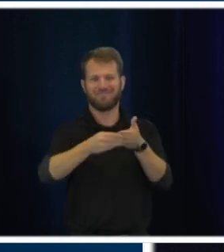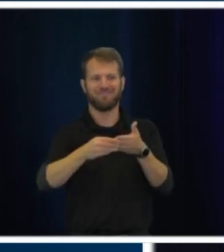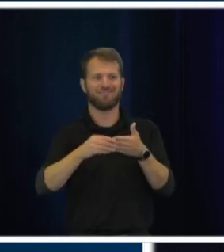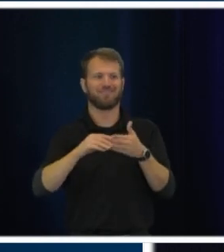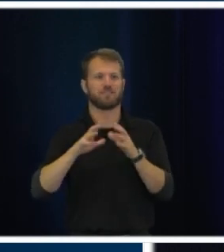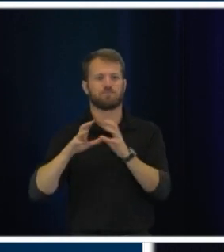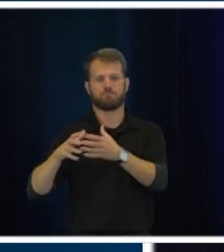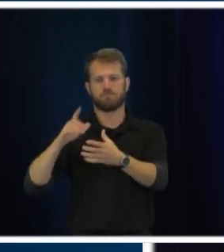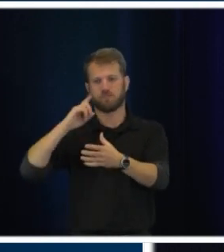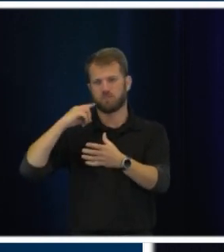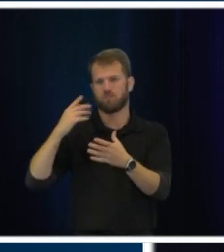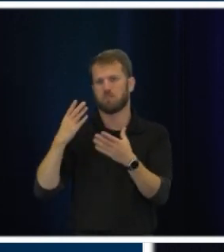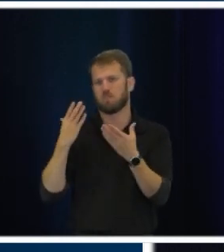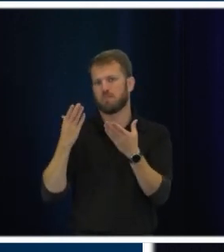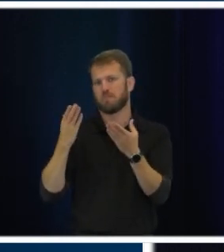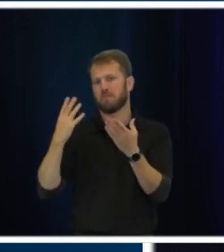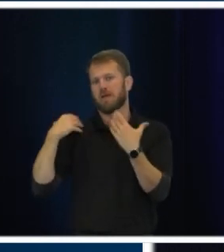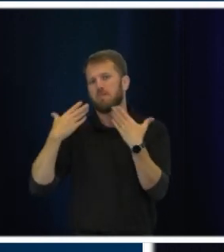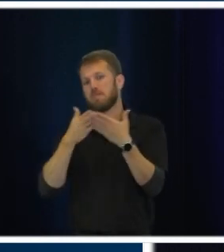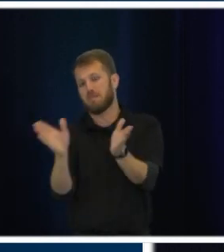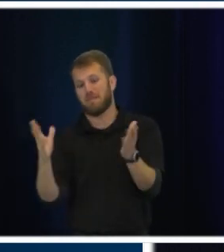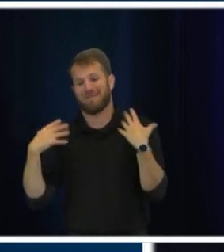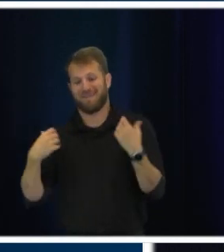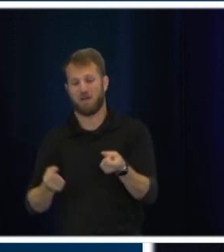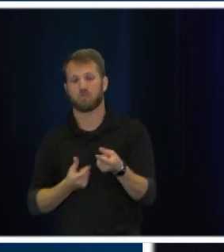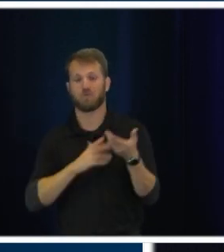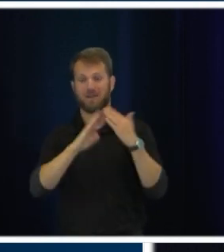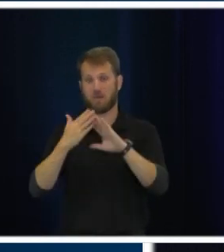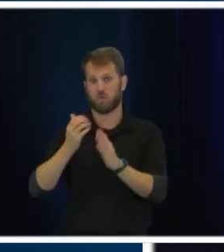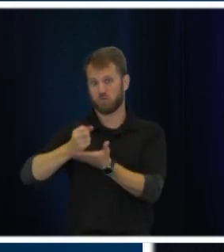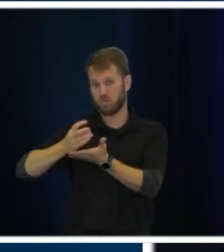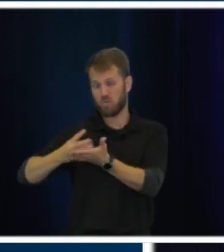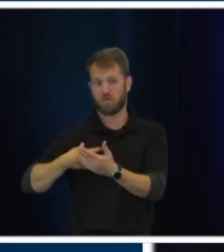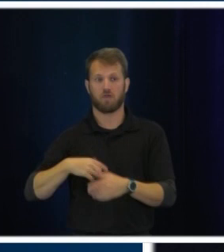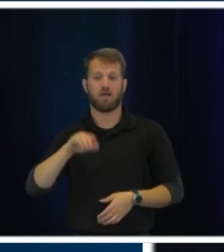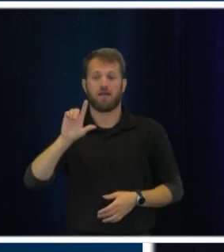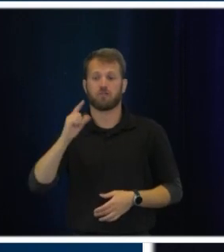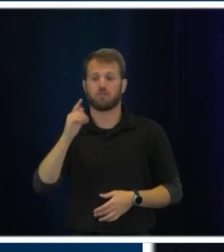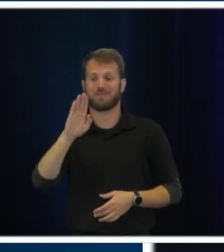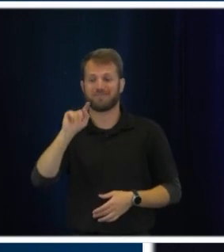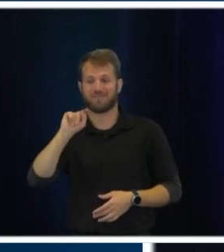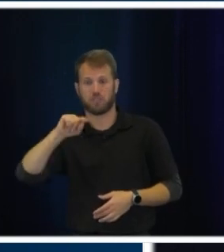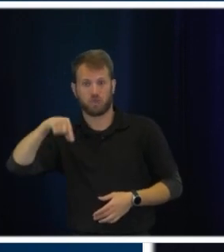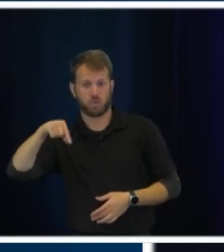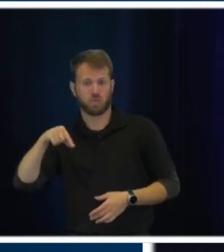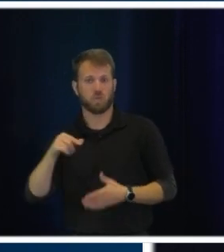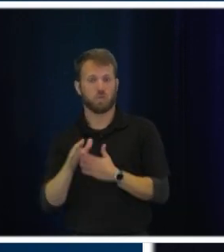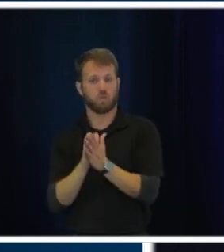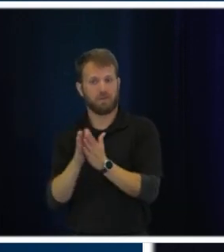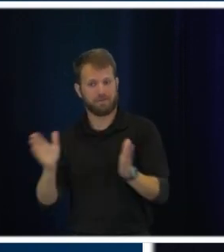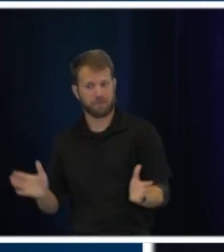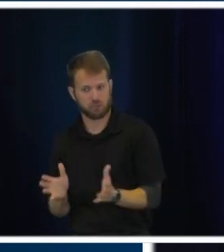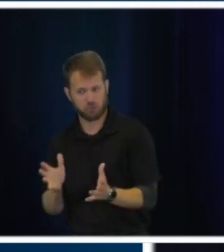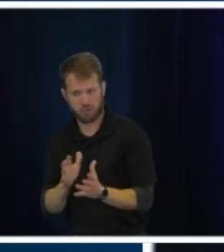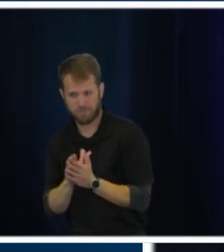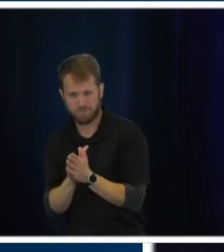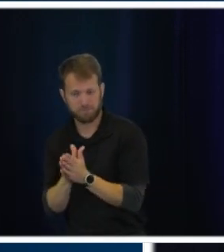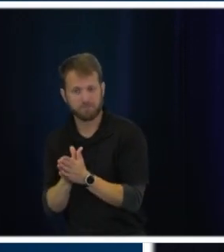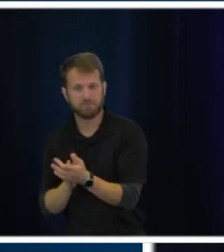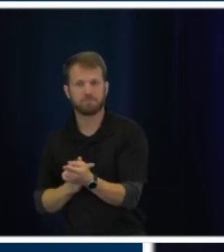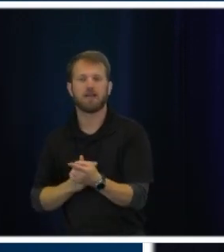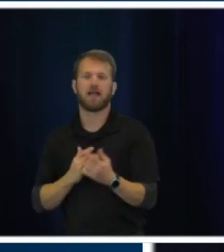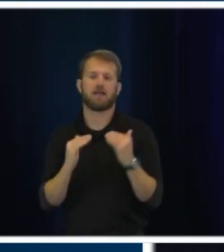Health, which includes programs such as neighborhood social work, LGBTQ health initiative, and health equity